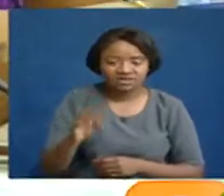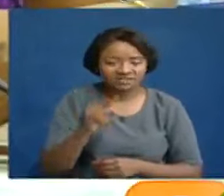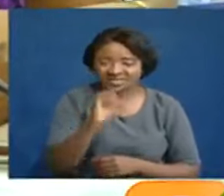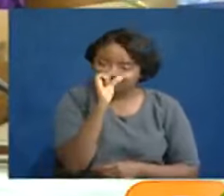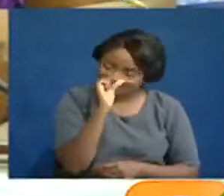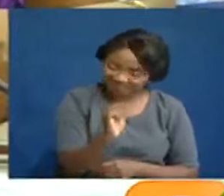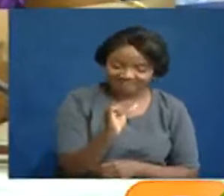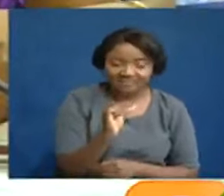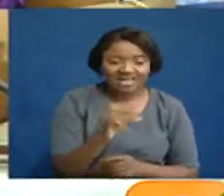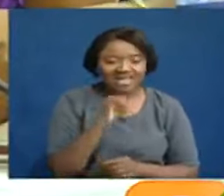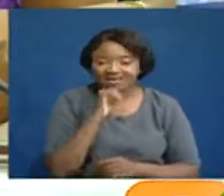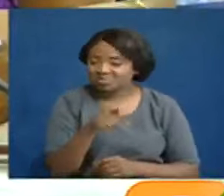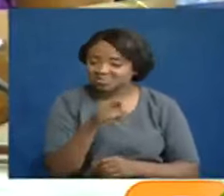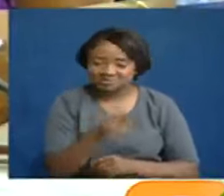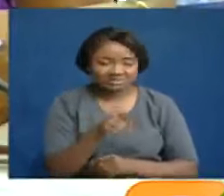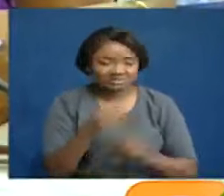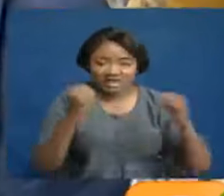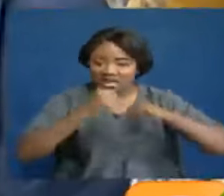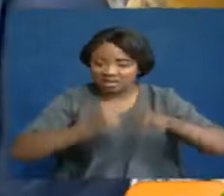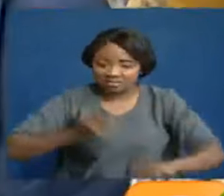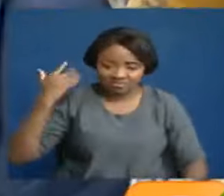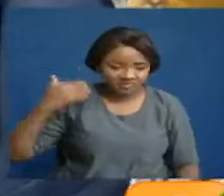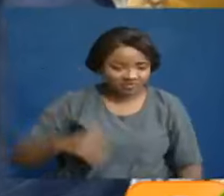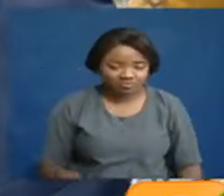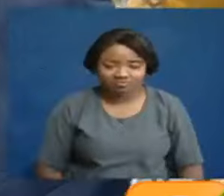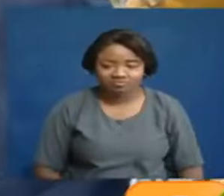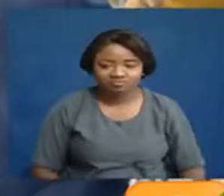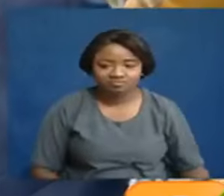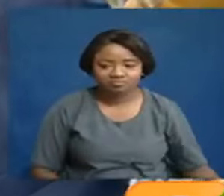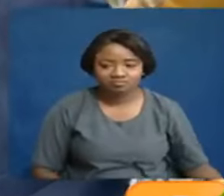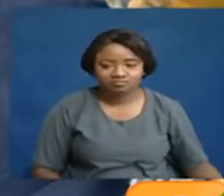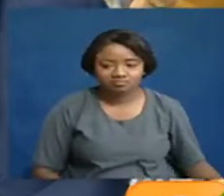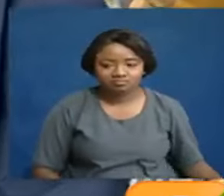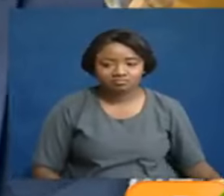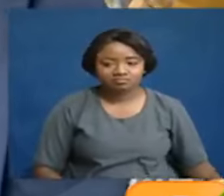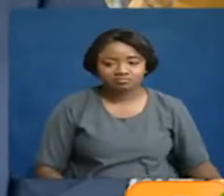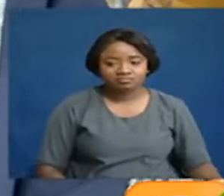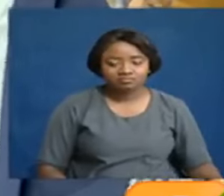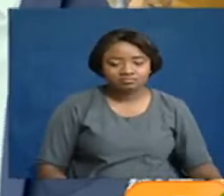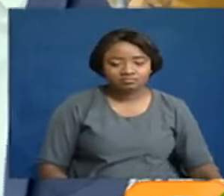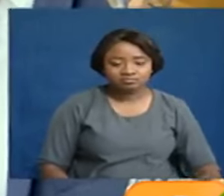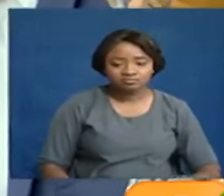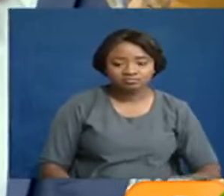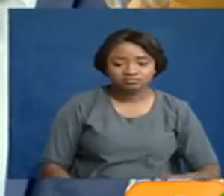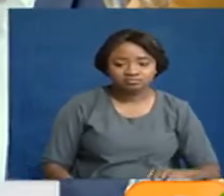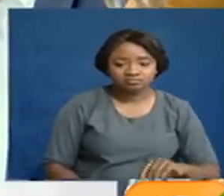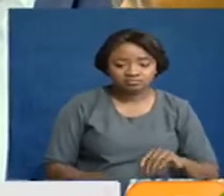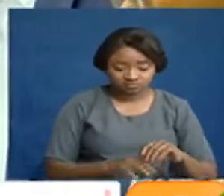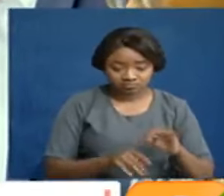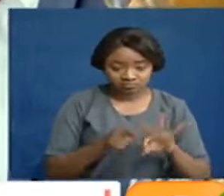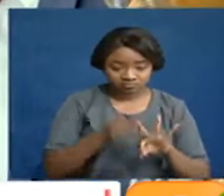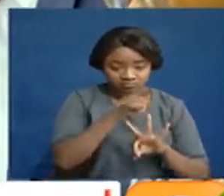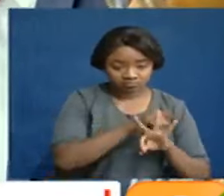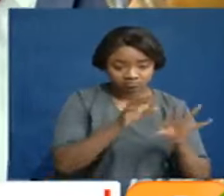of the deal signed slightly over a month ago. As advised by the government, the three unions accept